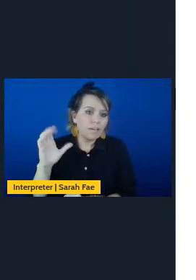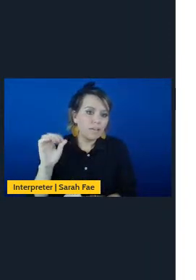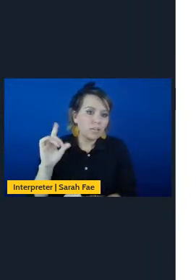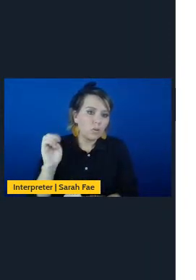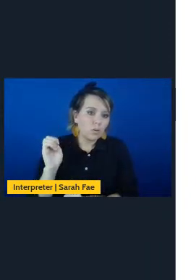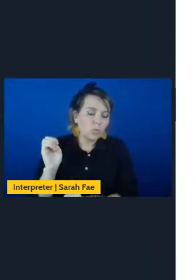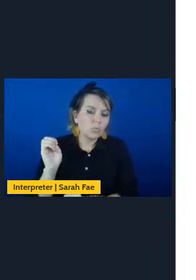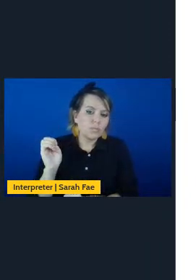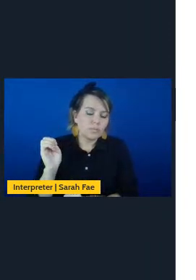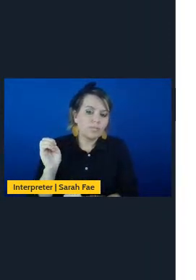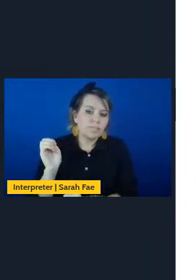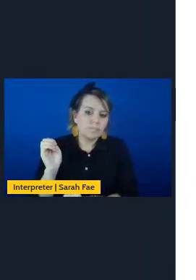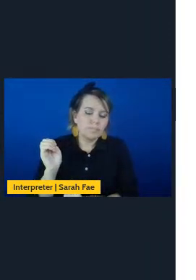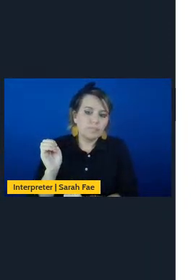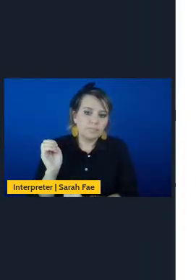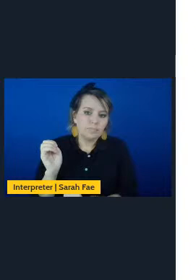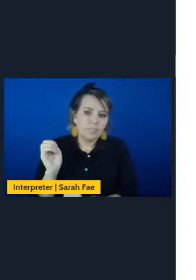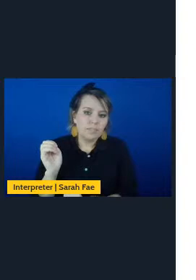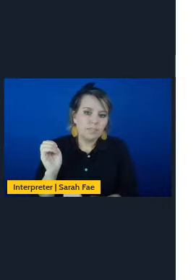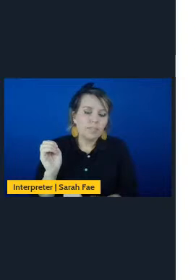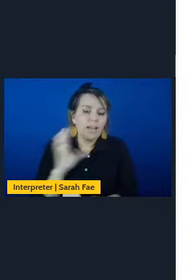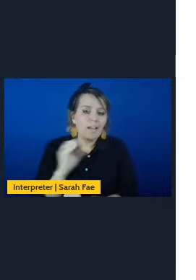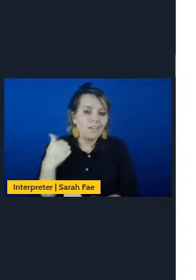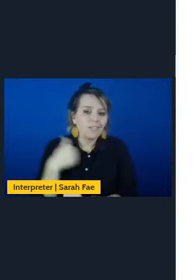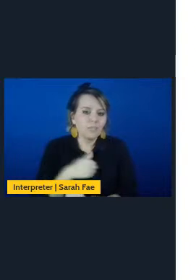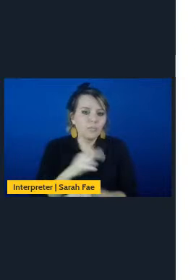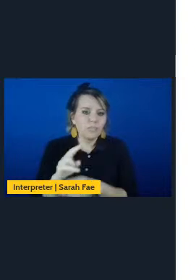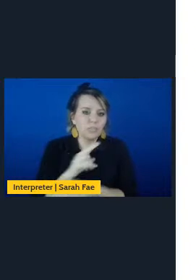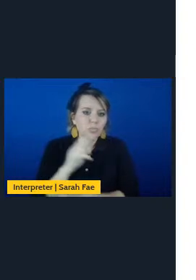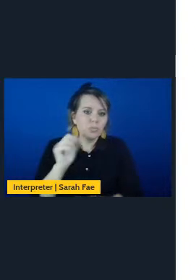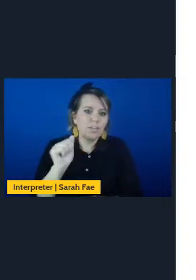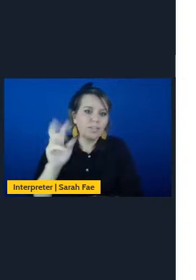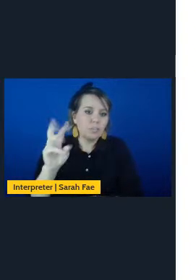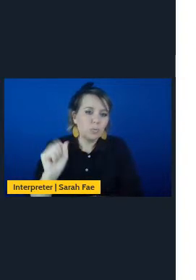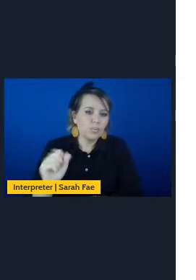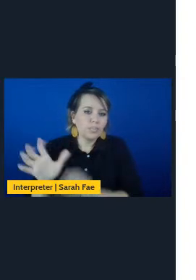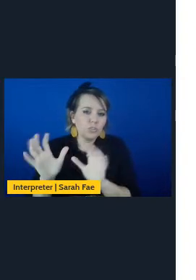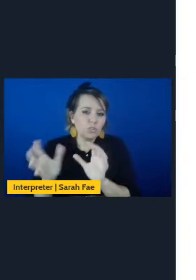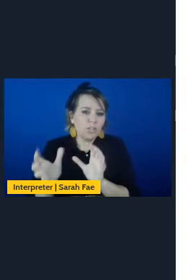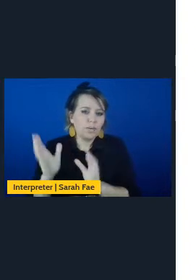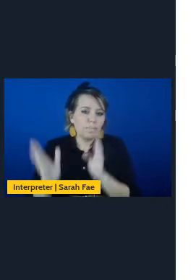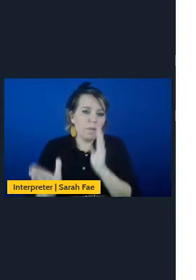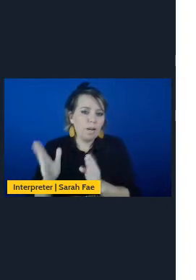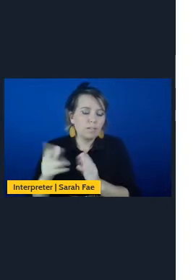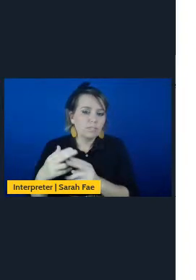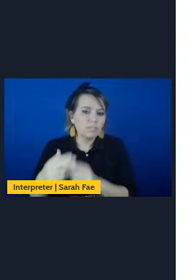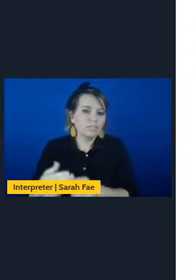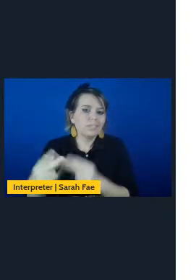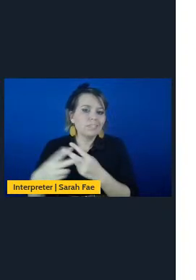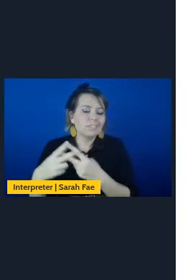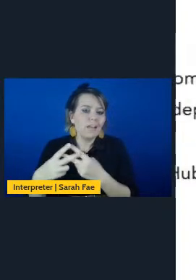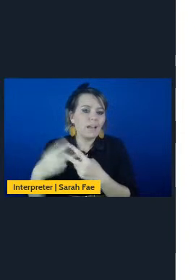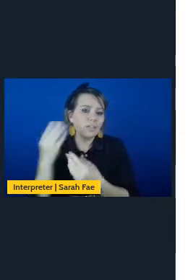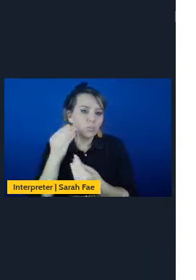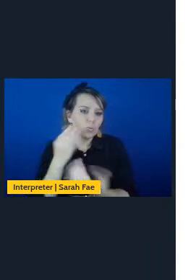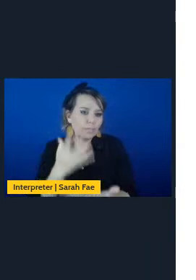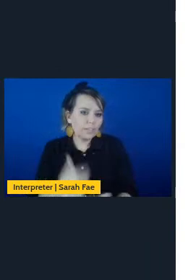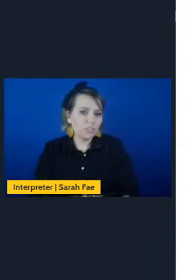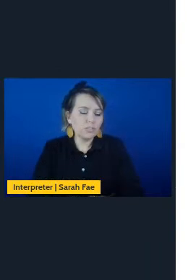Bitbucket. And we use AWS Chatbot for Slack notifications.